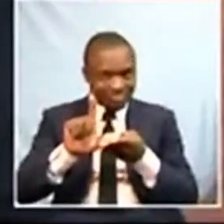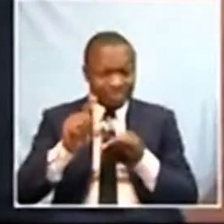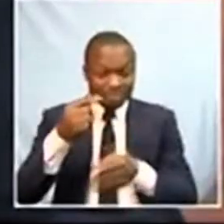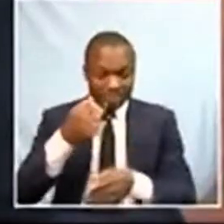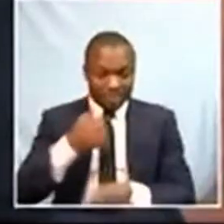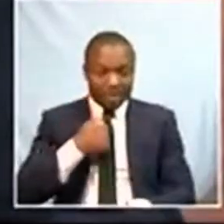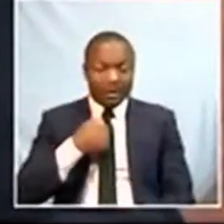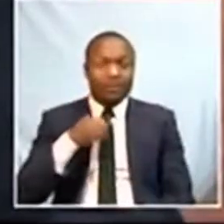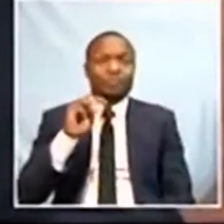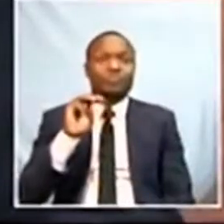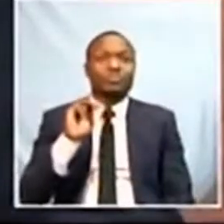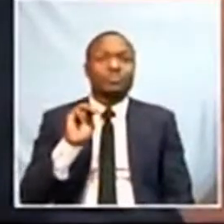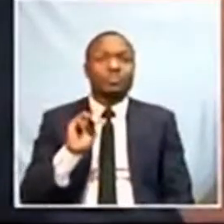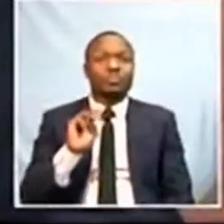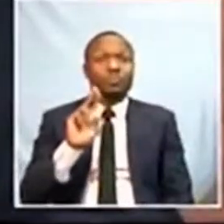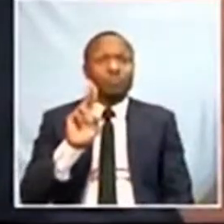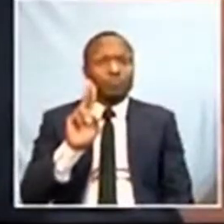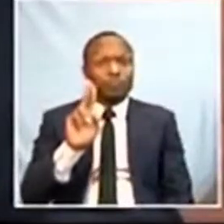Amutelo